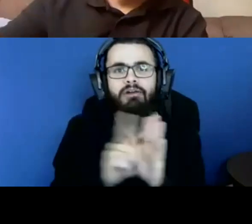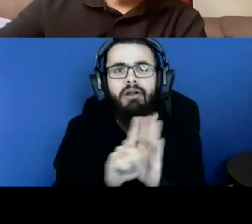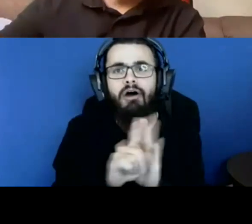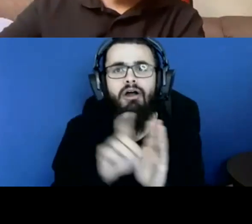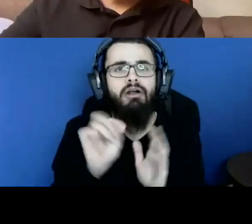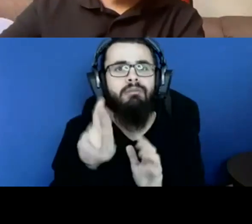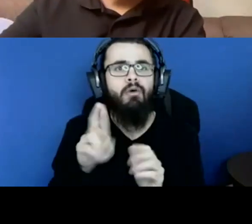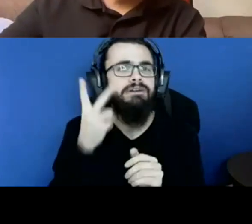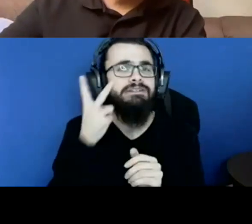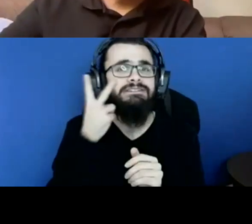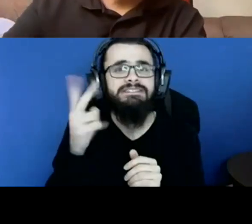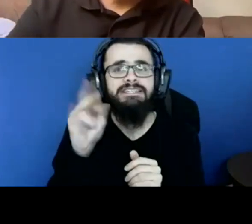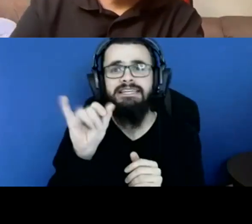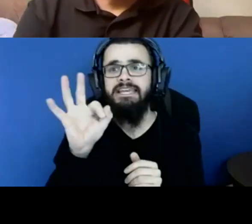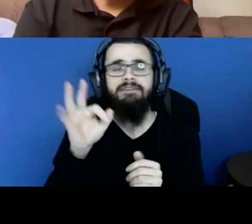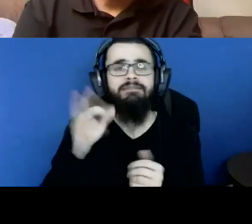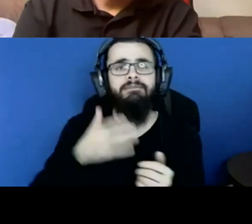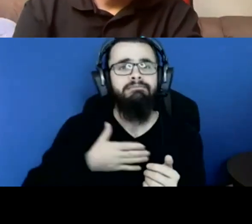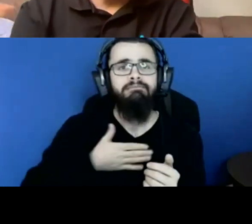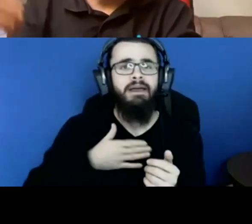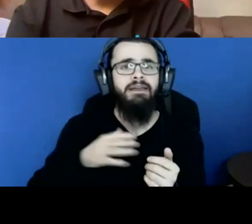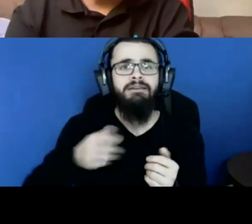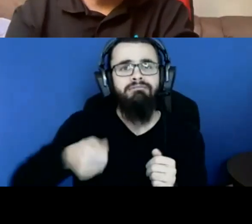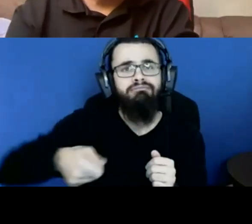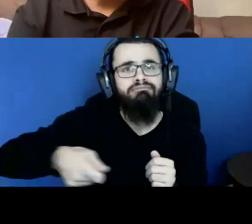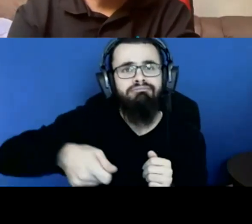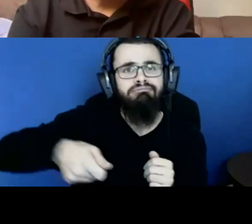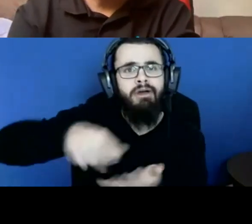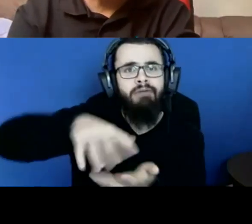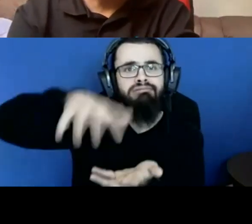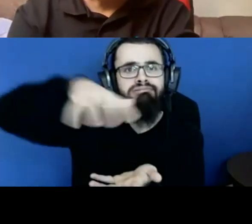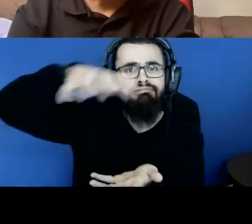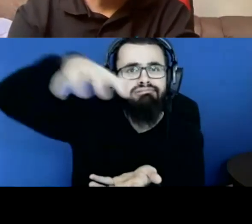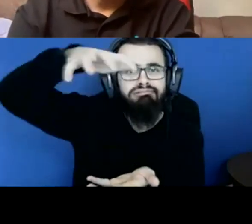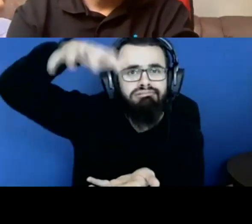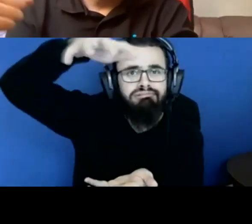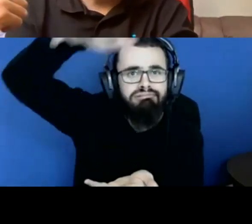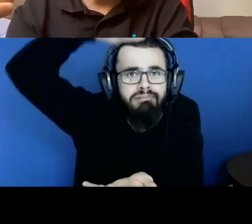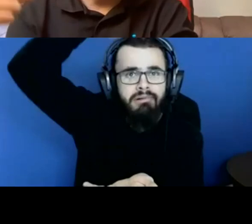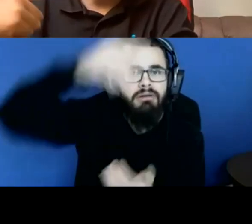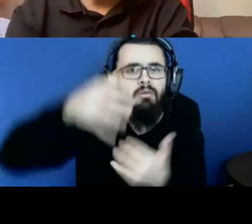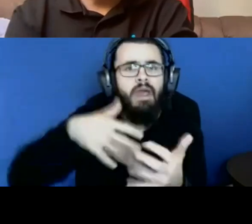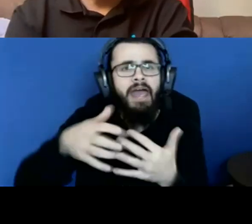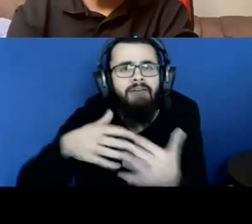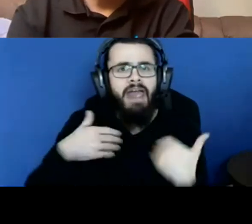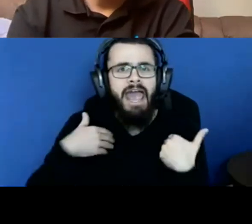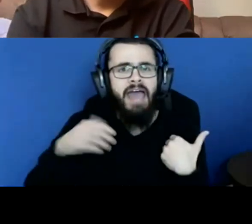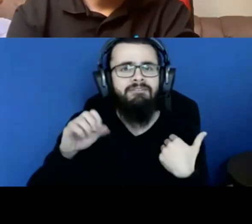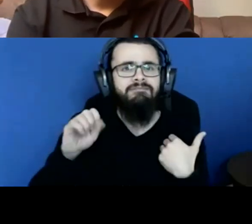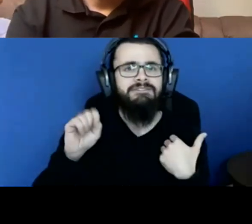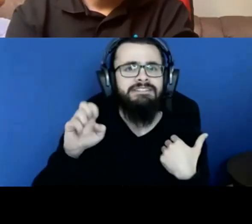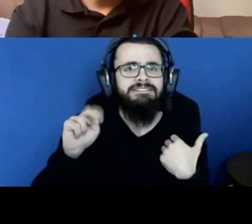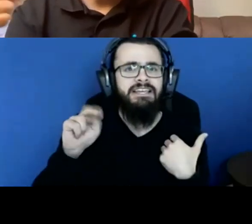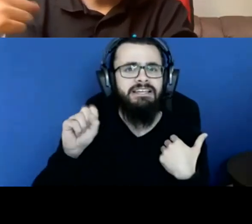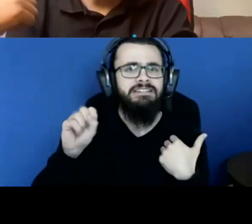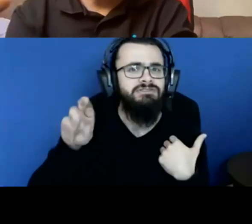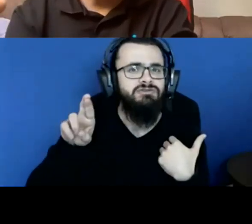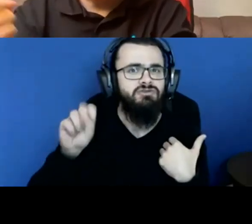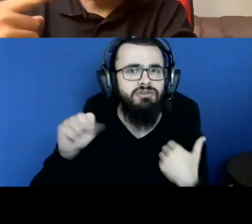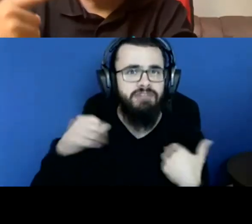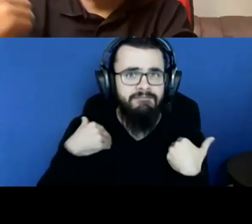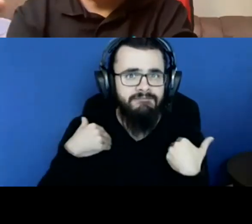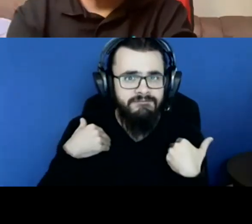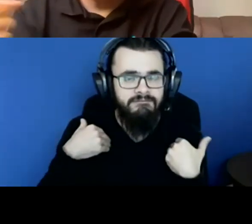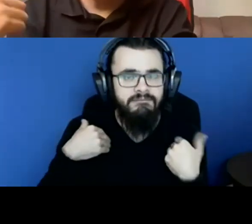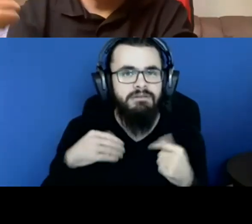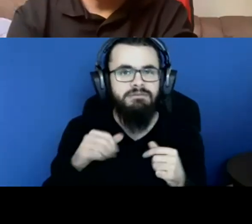if something smoke starts rolling. The sensors will detect that. It doesn't show them, but it